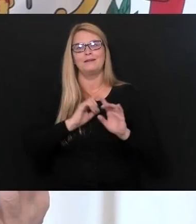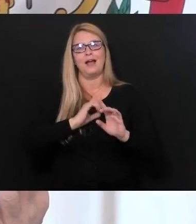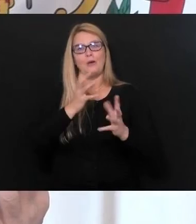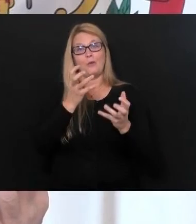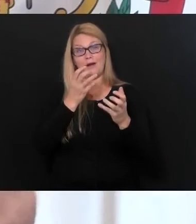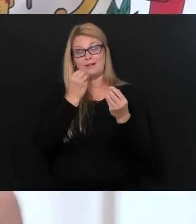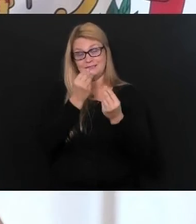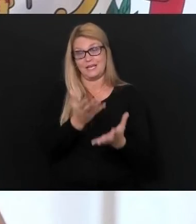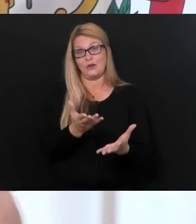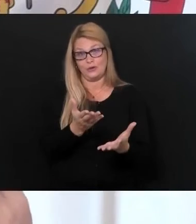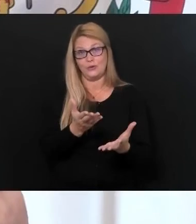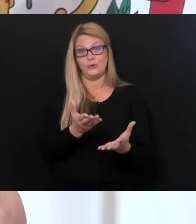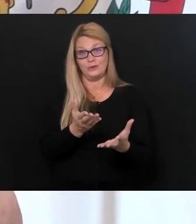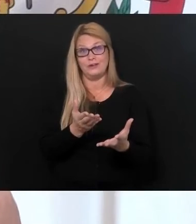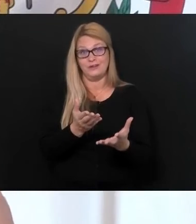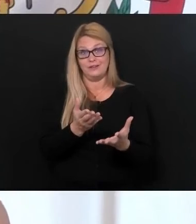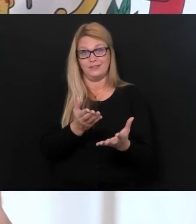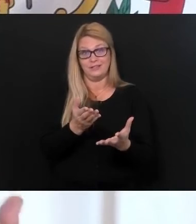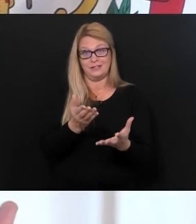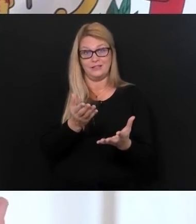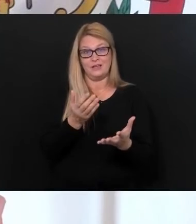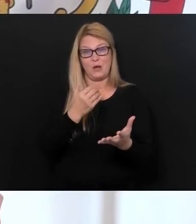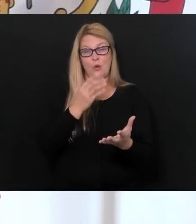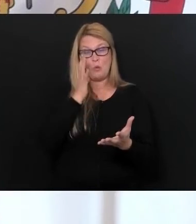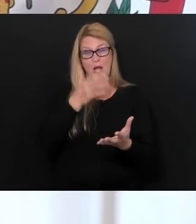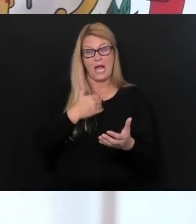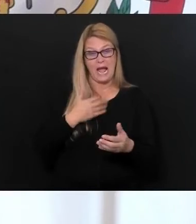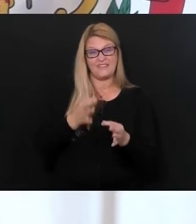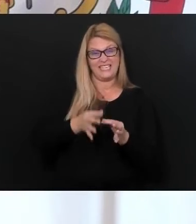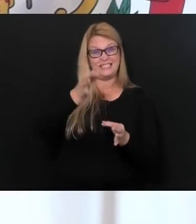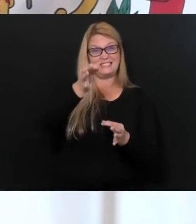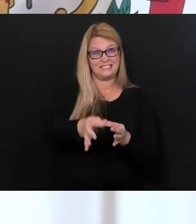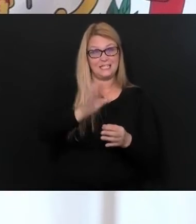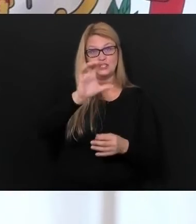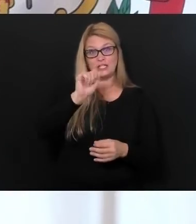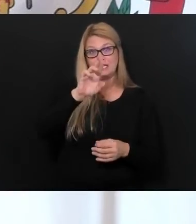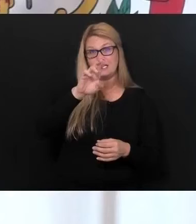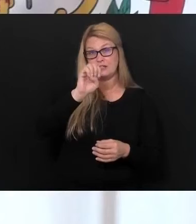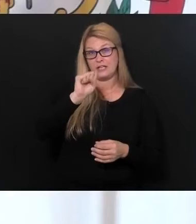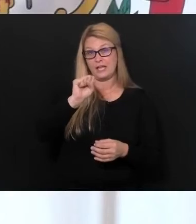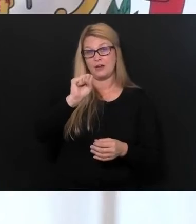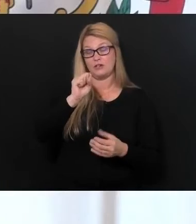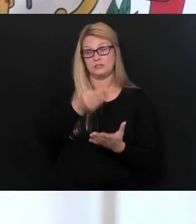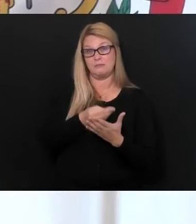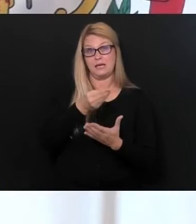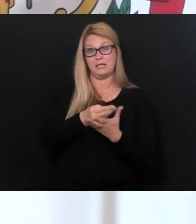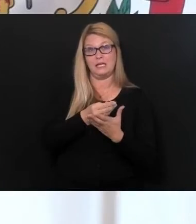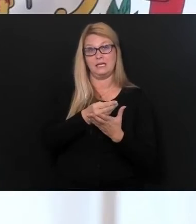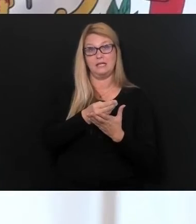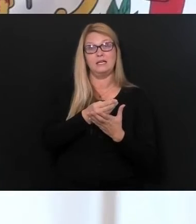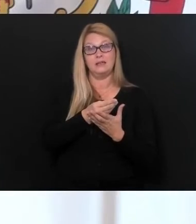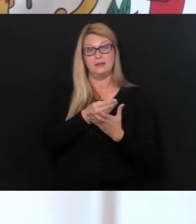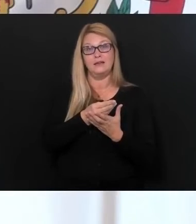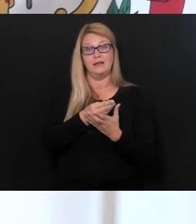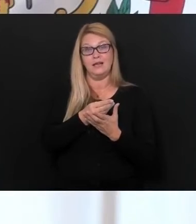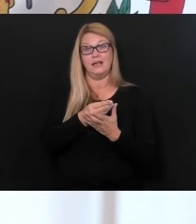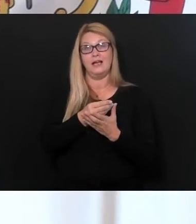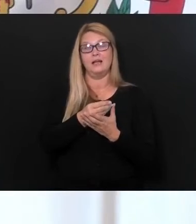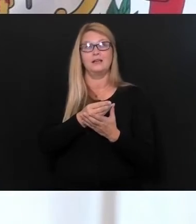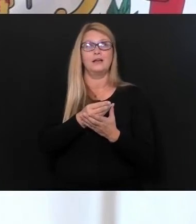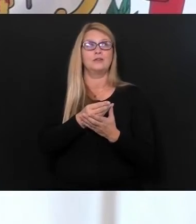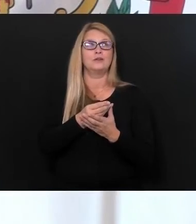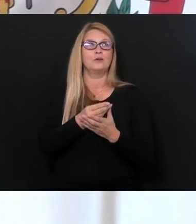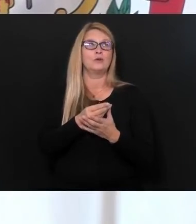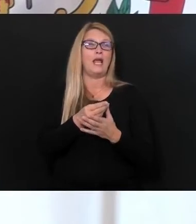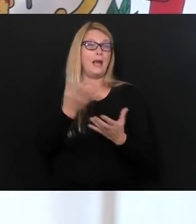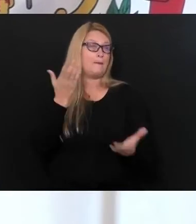I would tell you is I do think there's an extension of the CARES money on how we're going to be able to handle that and do that. I think